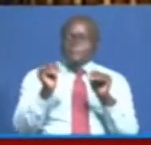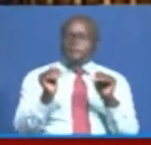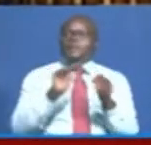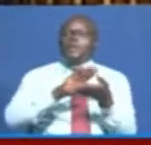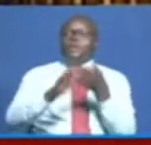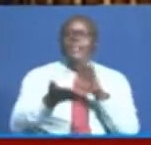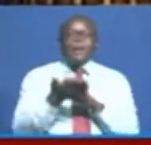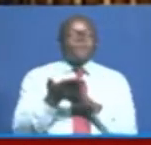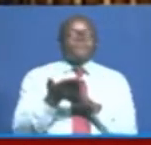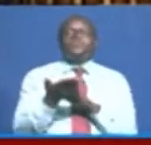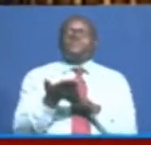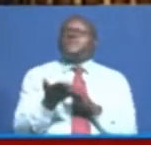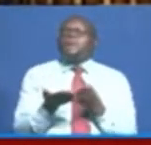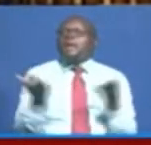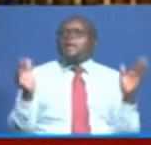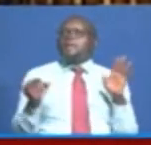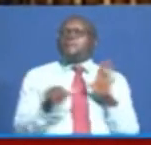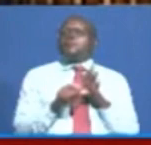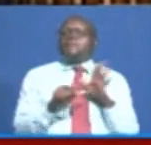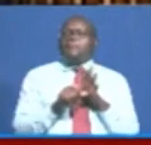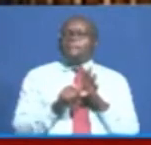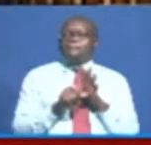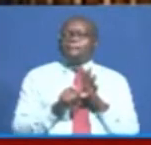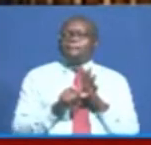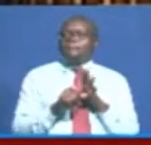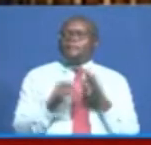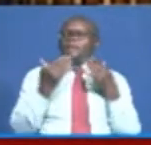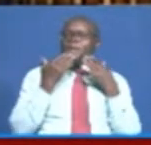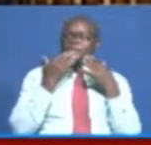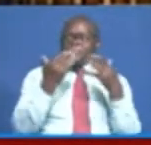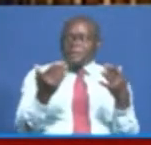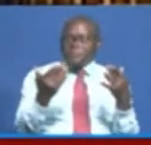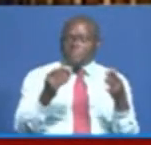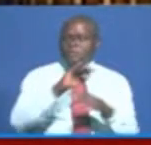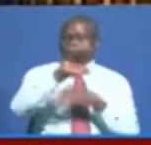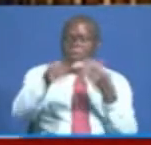rancor in a dignified race. Hongera kwenyu.